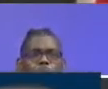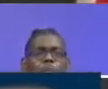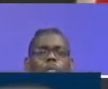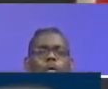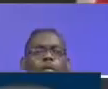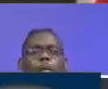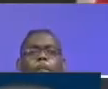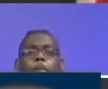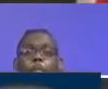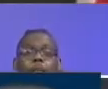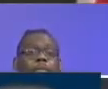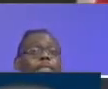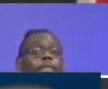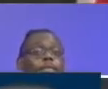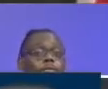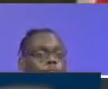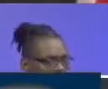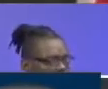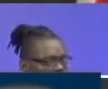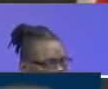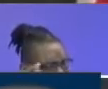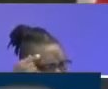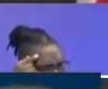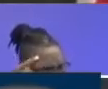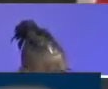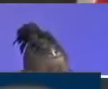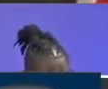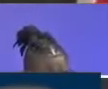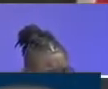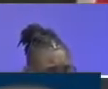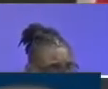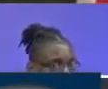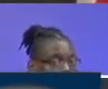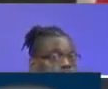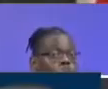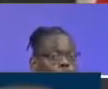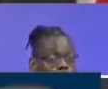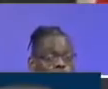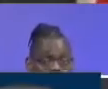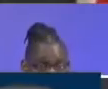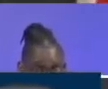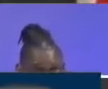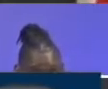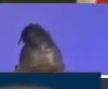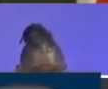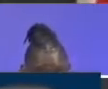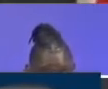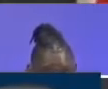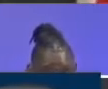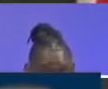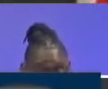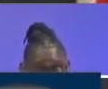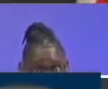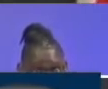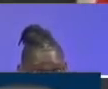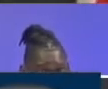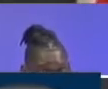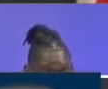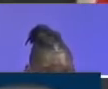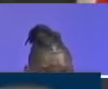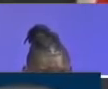in January and you're required to show your vaccination status, if you are not vaccinated,